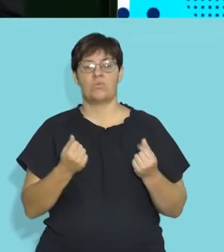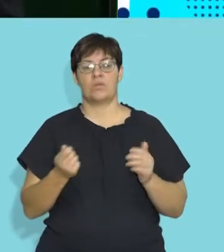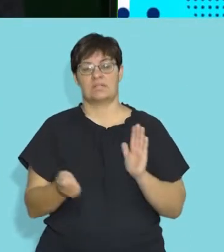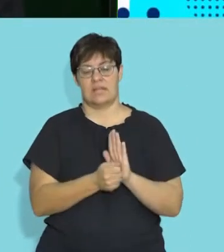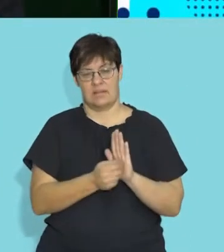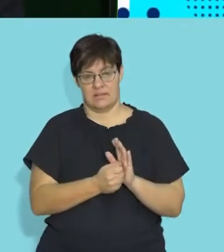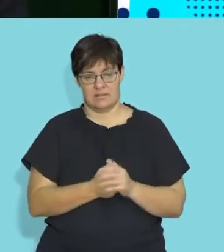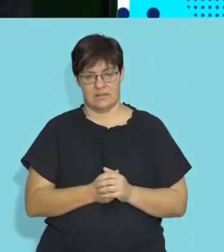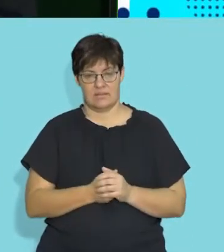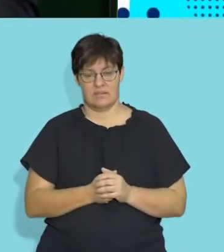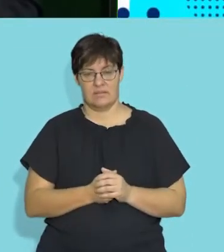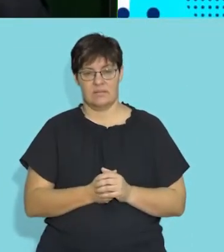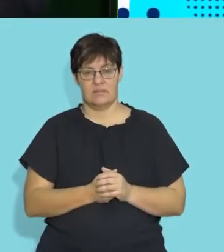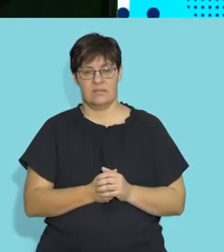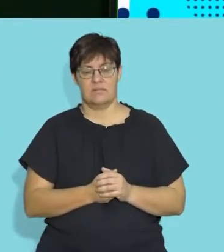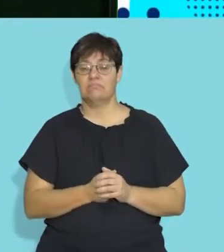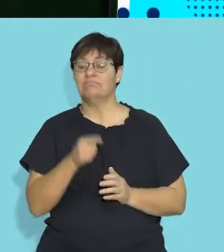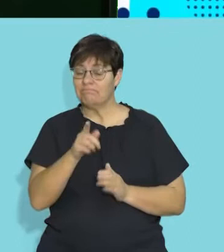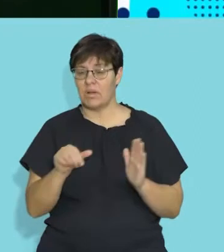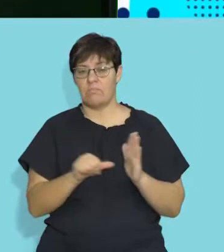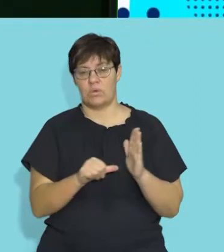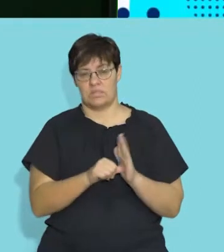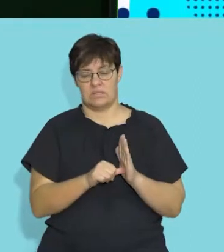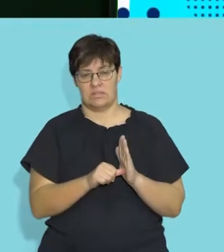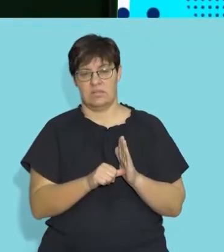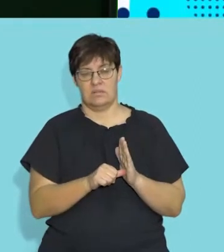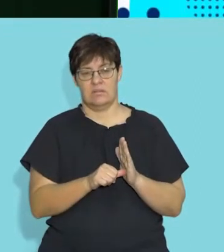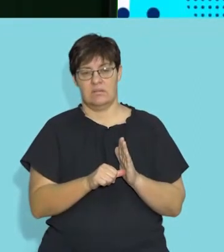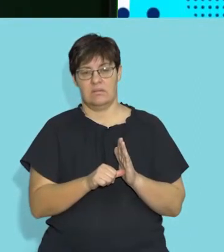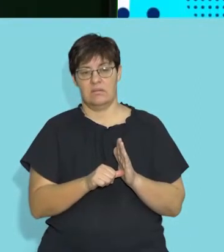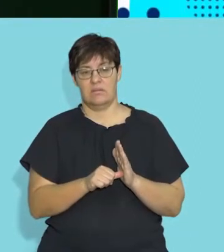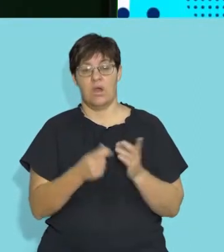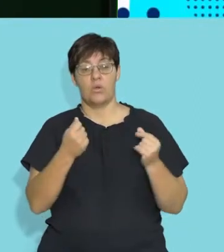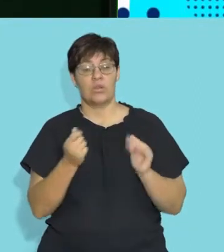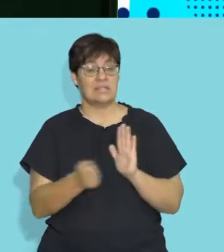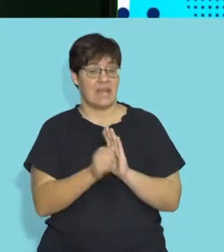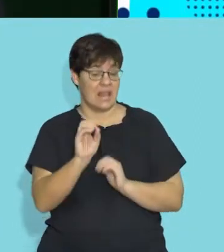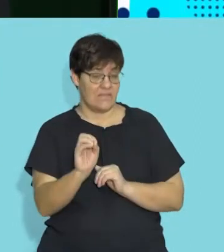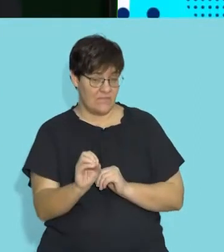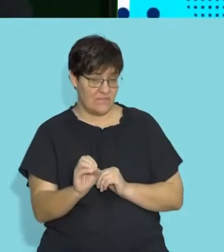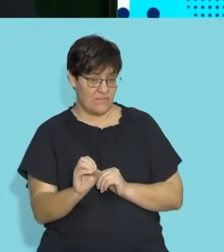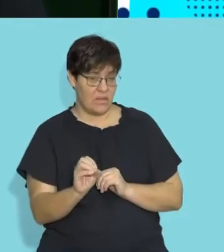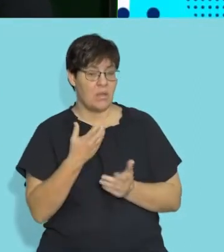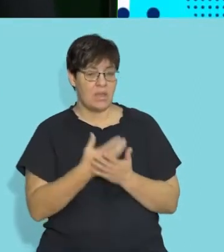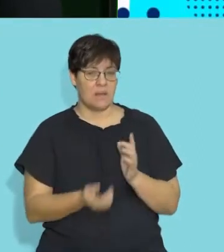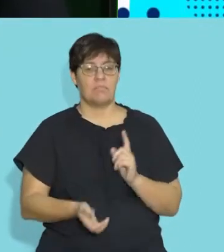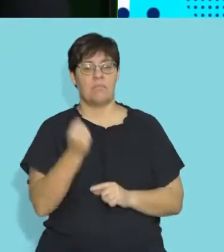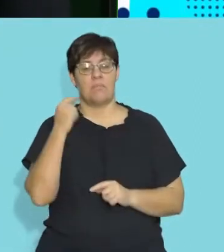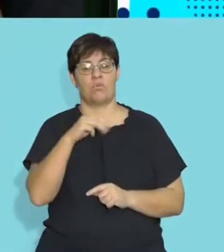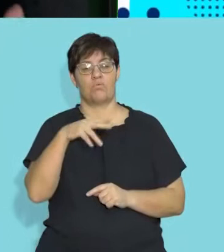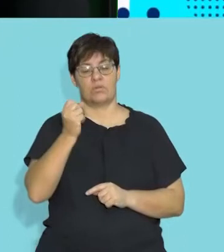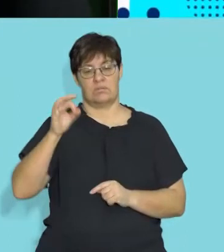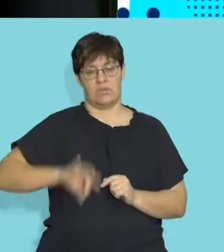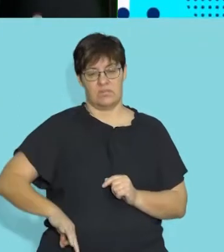of sales. And that is imperative, because once you have your cost of sales, you can now determine your gross profit, which